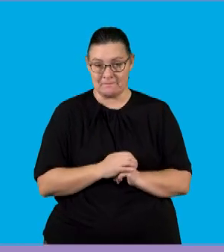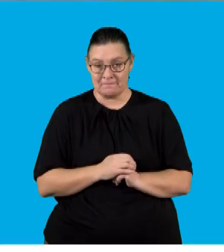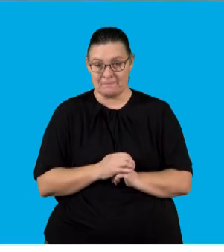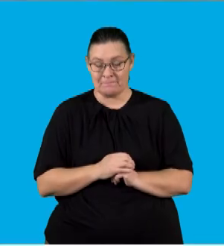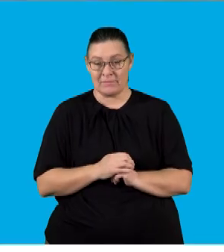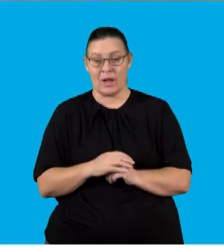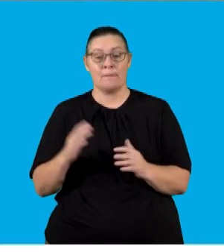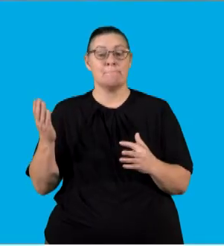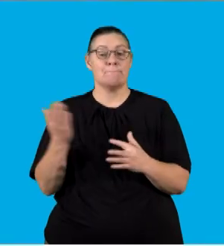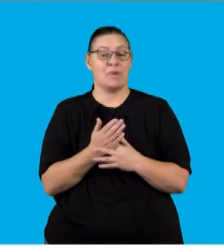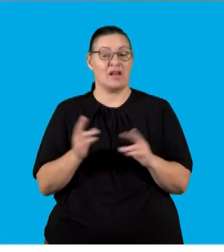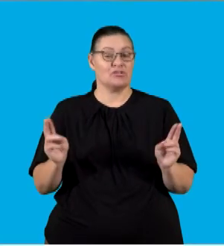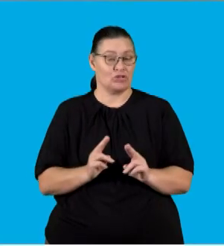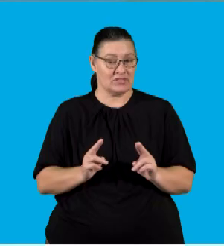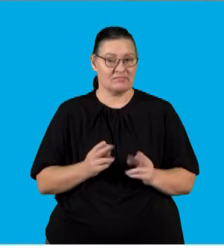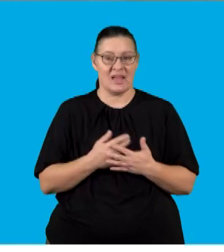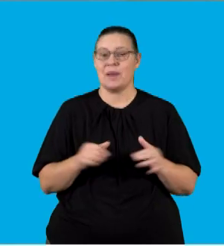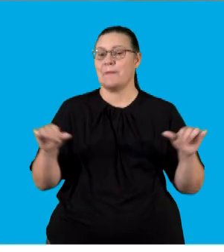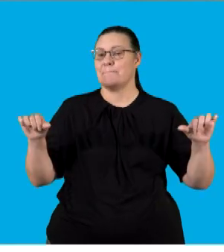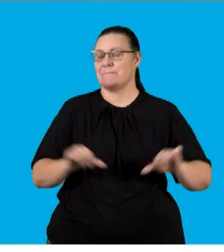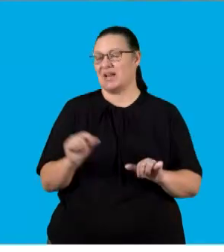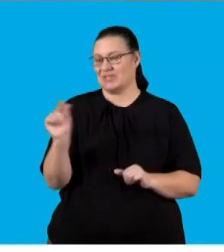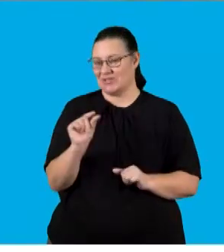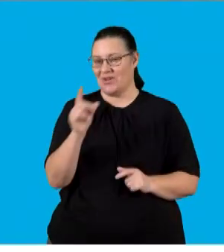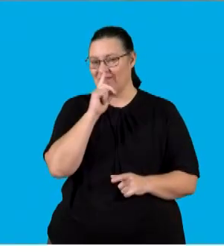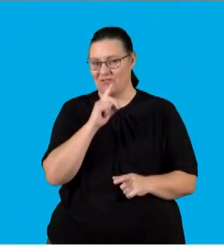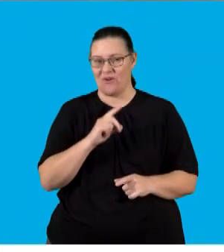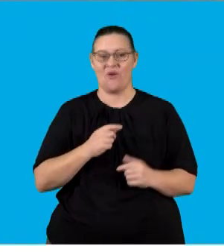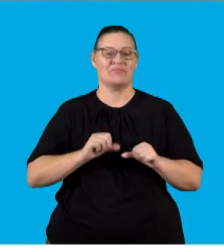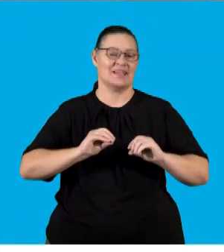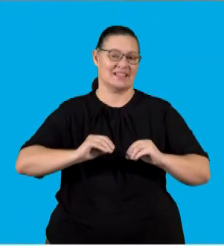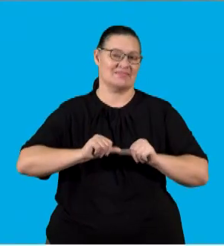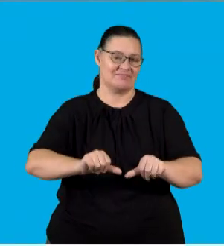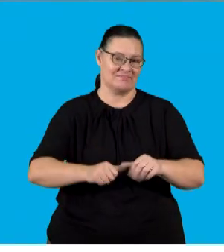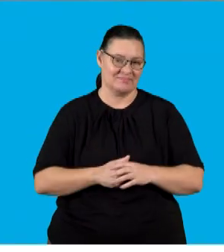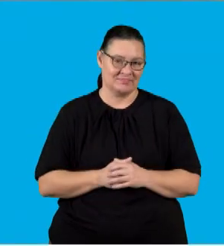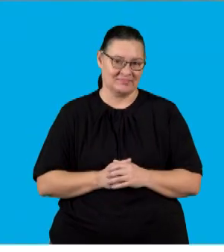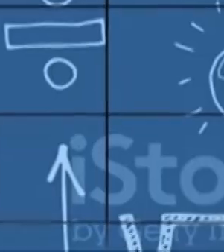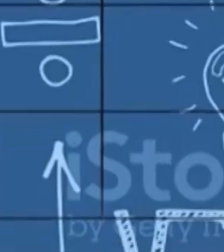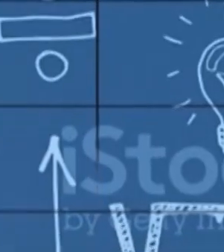Let's quickly go to an ad break, and then we'll see you just now for the rest of our lesson.